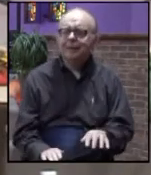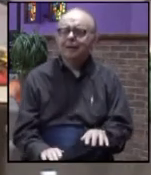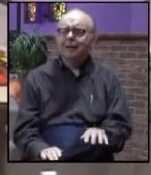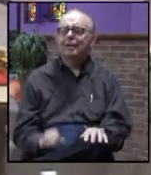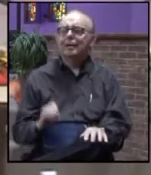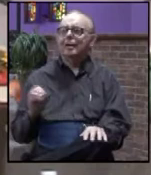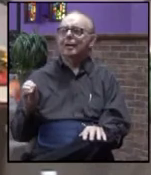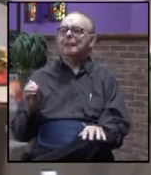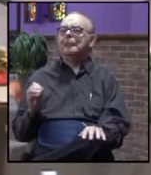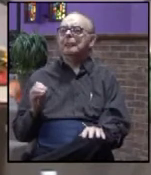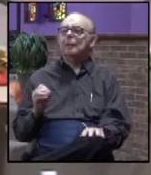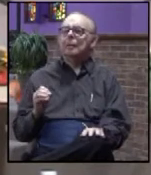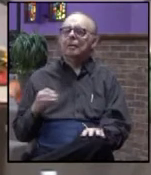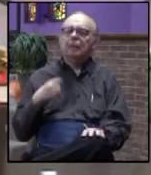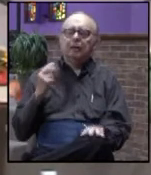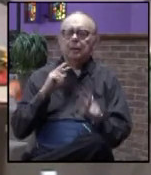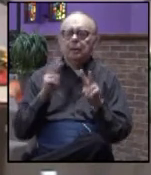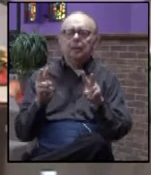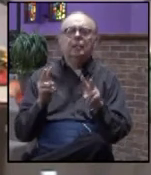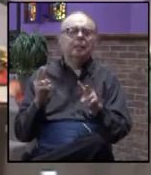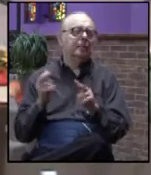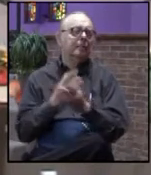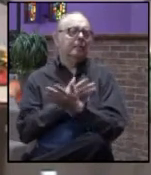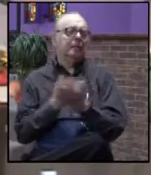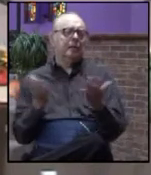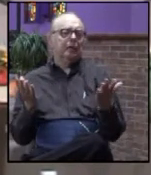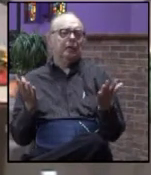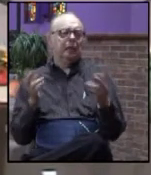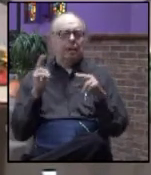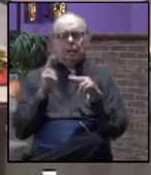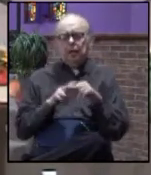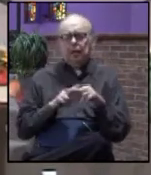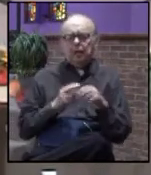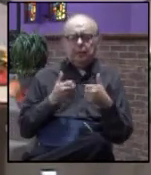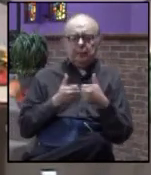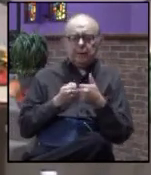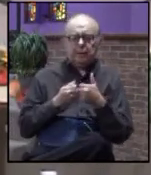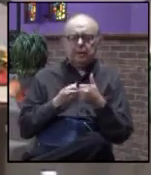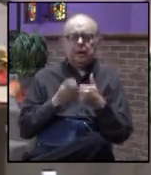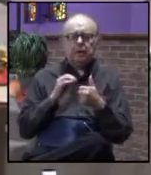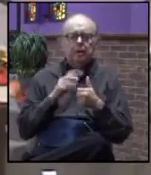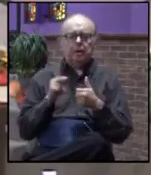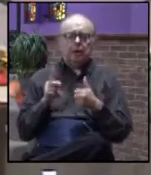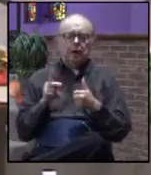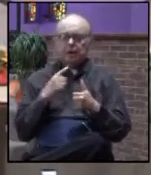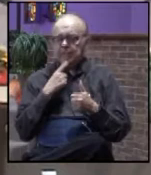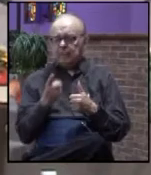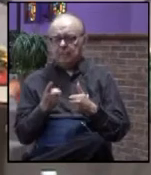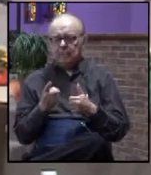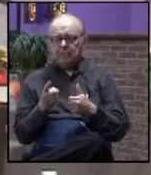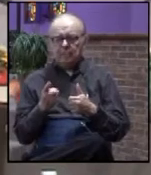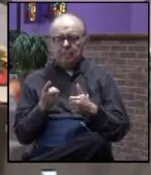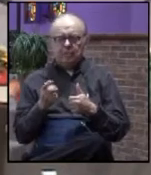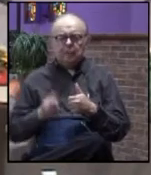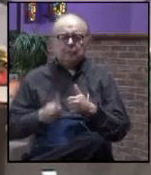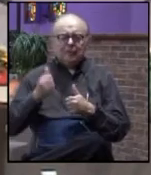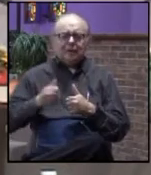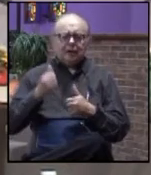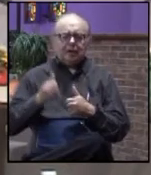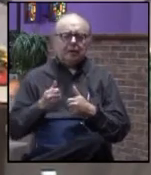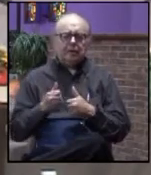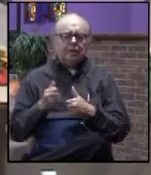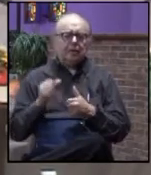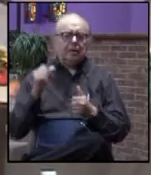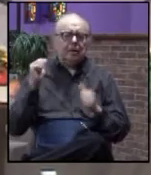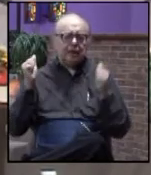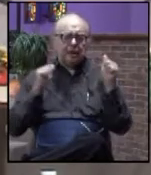And so we're watching and everything, and I'm sitting there, and I'm texting him, and I'm telling him, hey, turn this up, turn this one up. You need to turn that